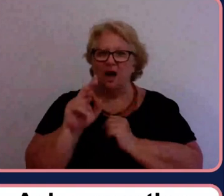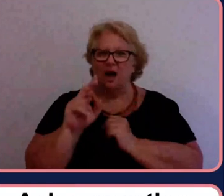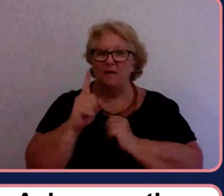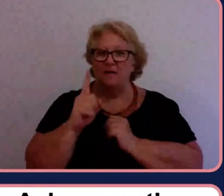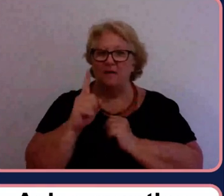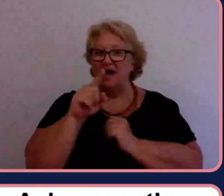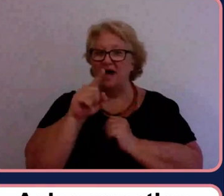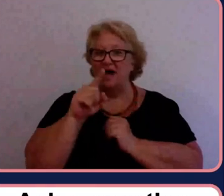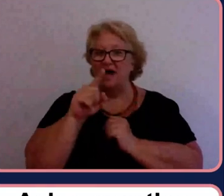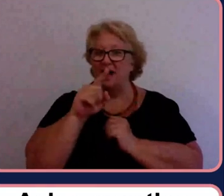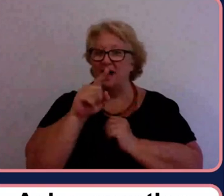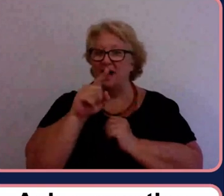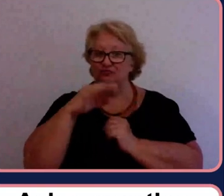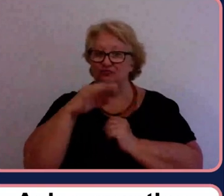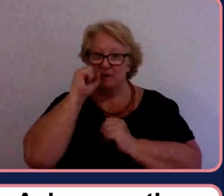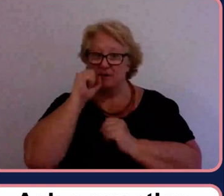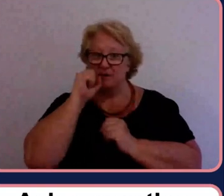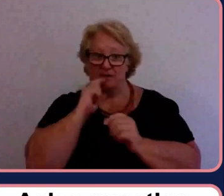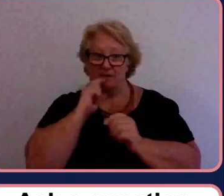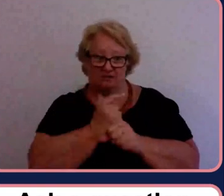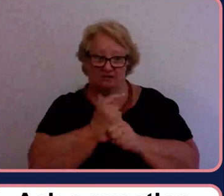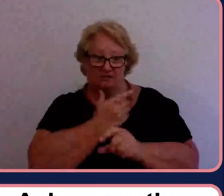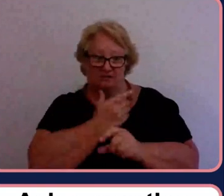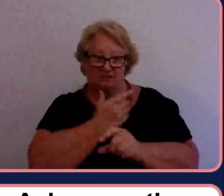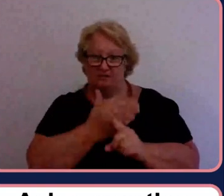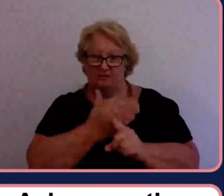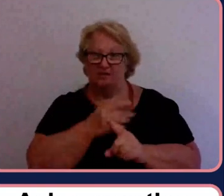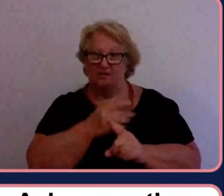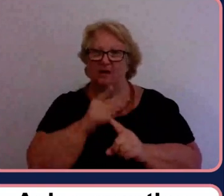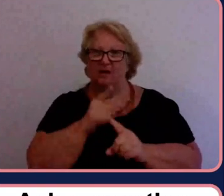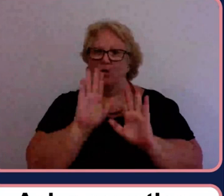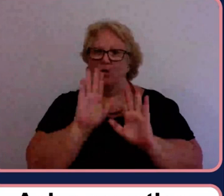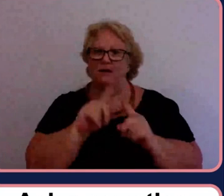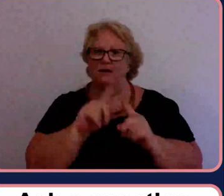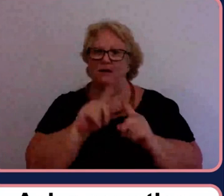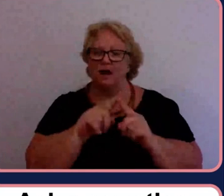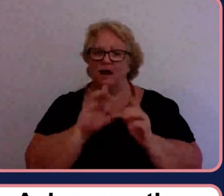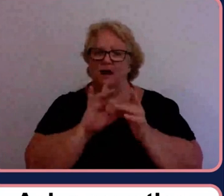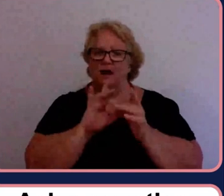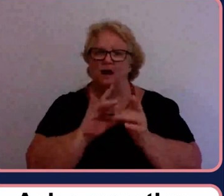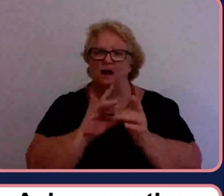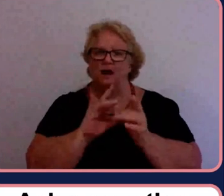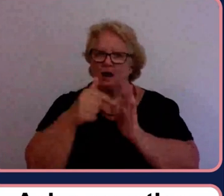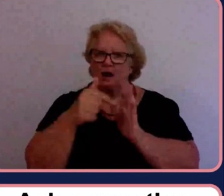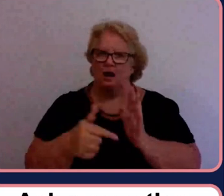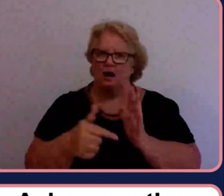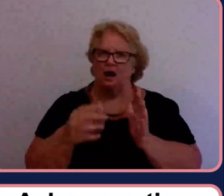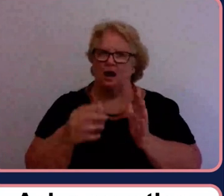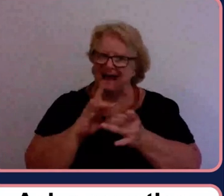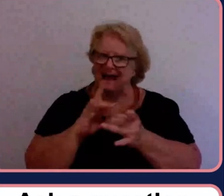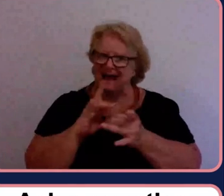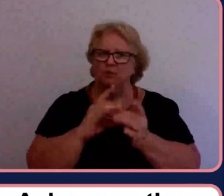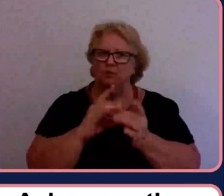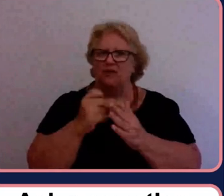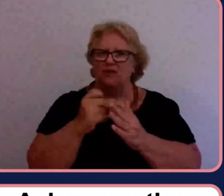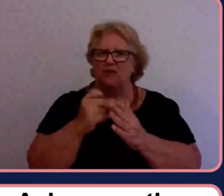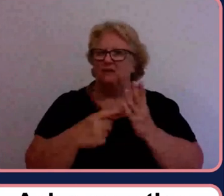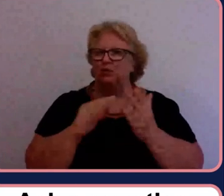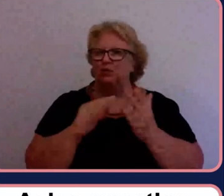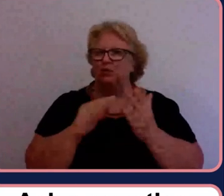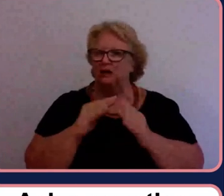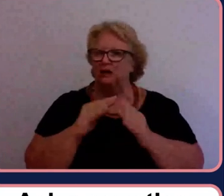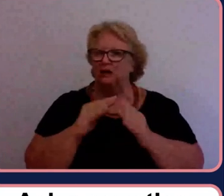to really deep engagement with the disability community. I mean, for children, some